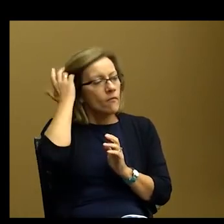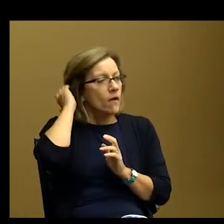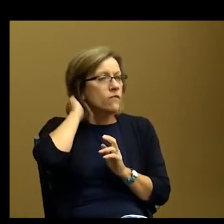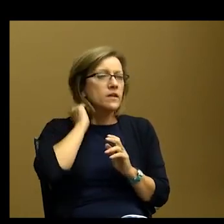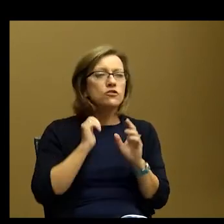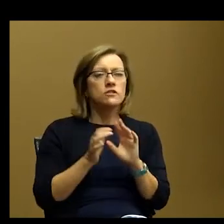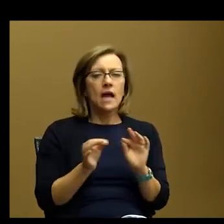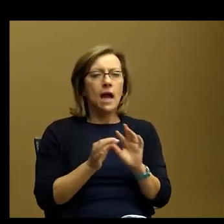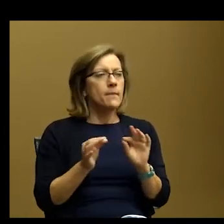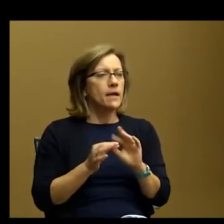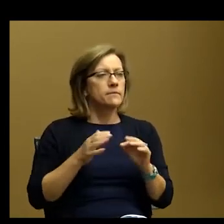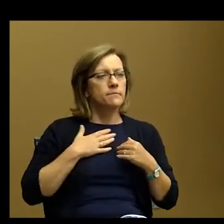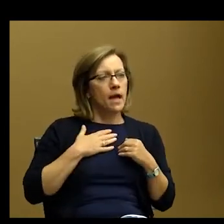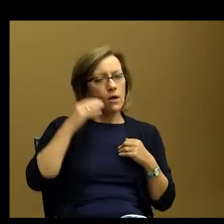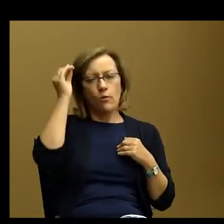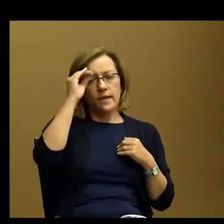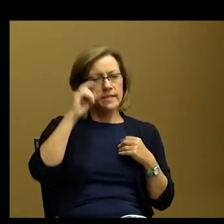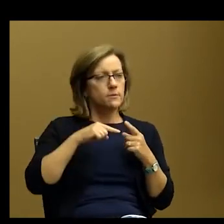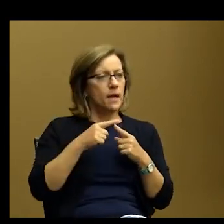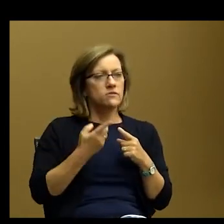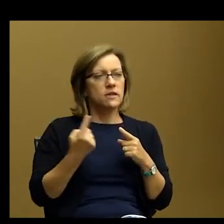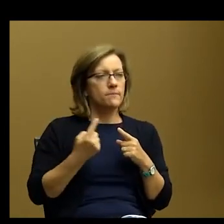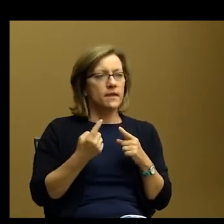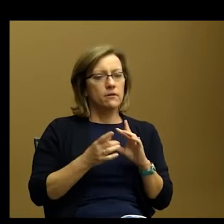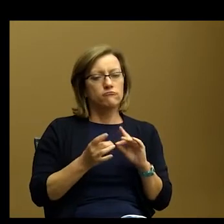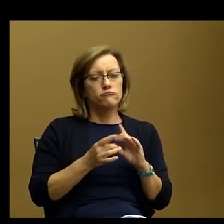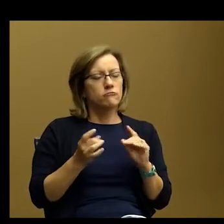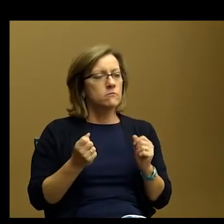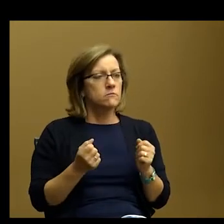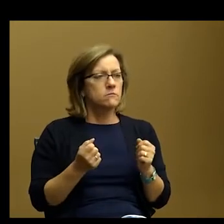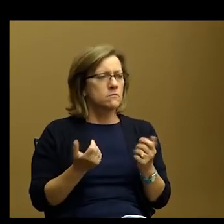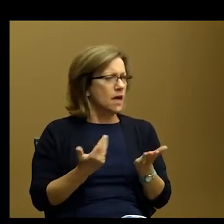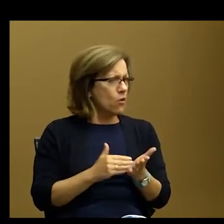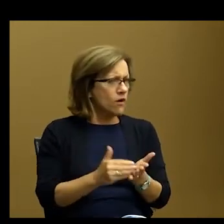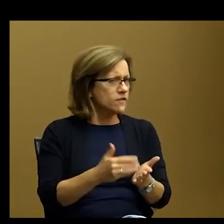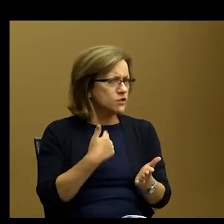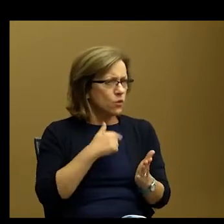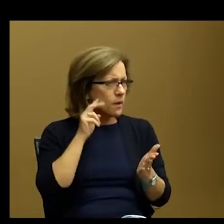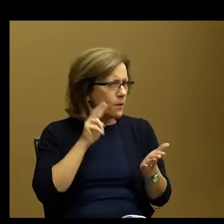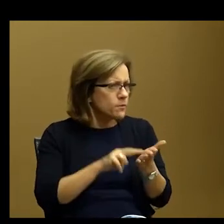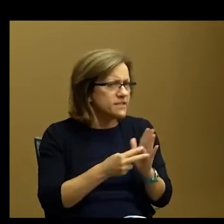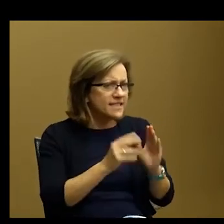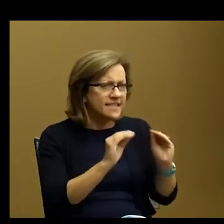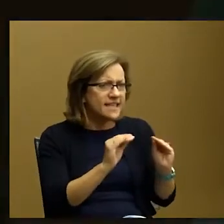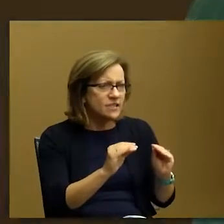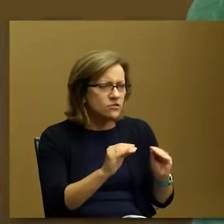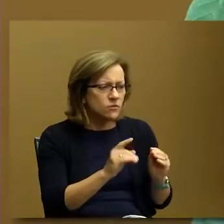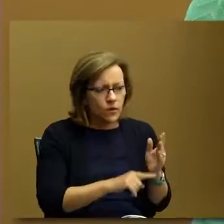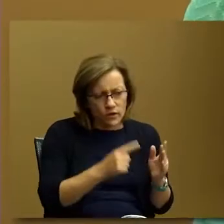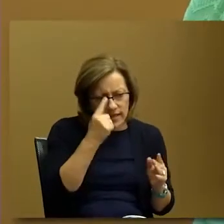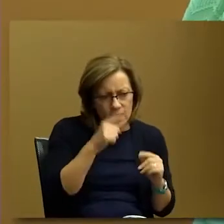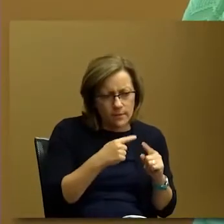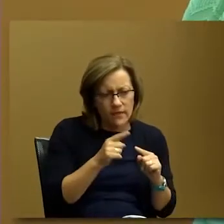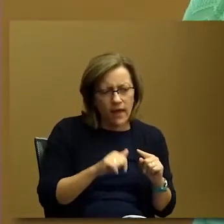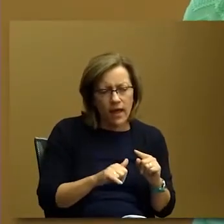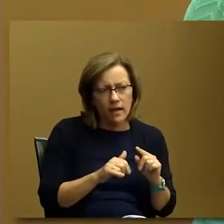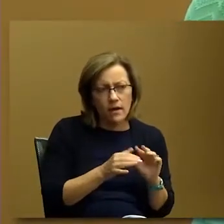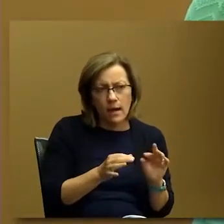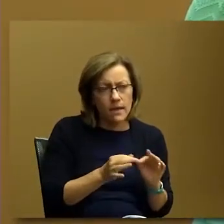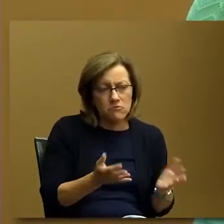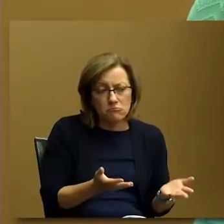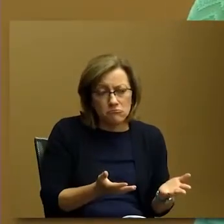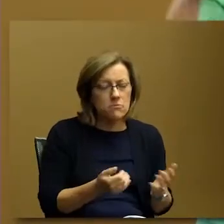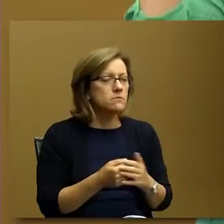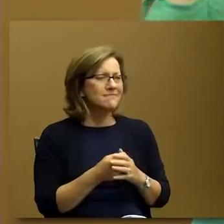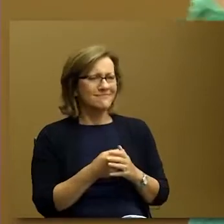to make comments. And how many times do we purposefully teach kids to do that? We don't. Typically